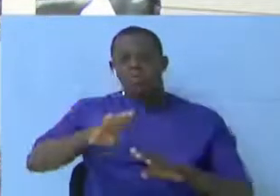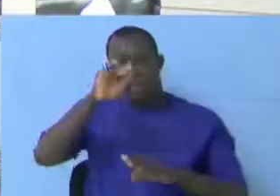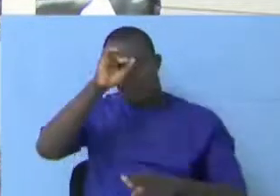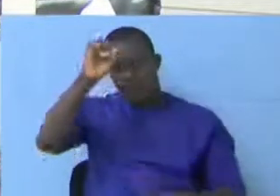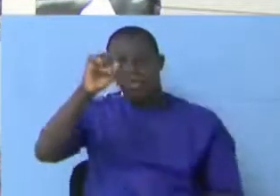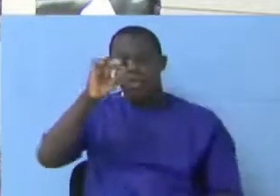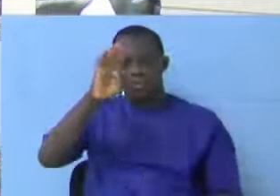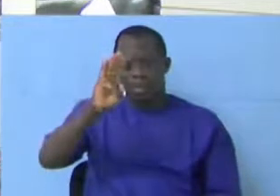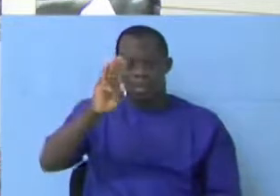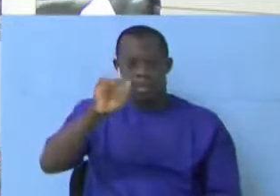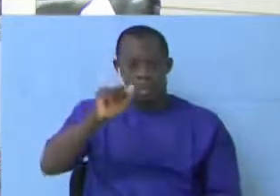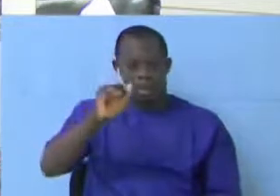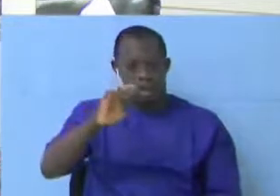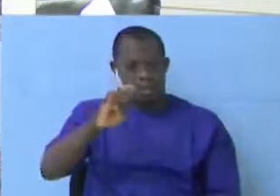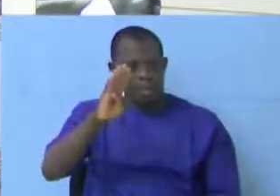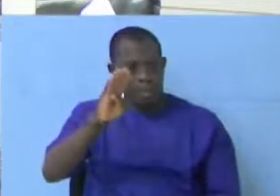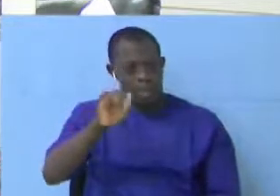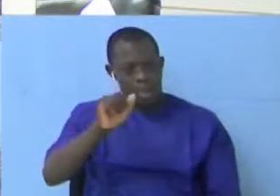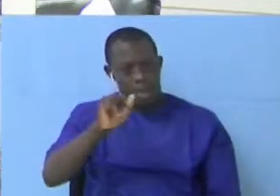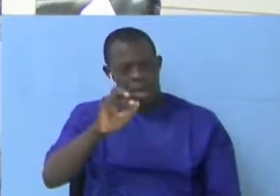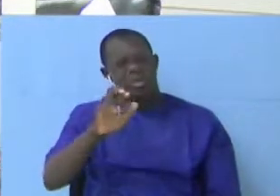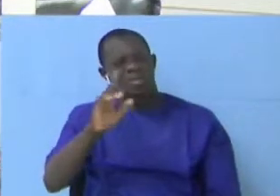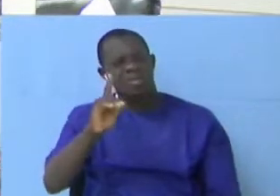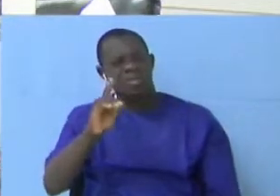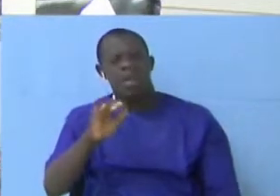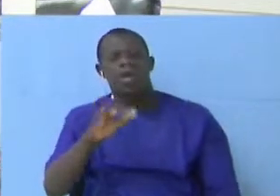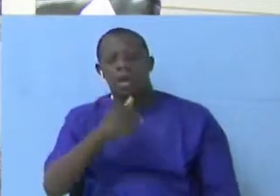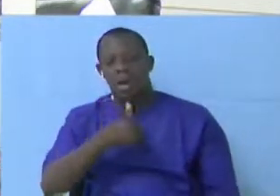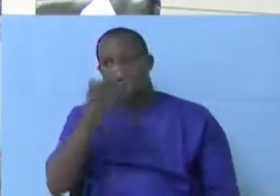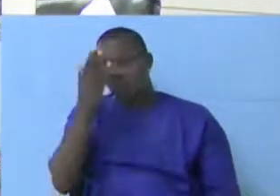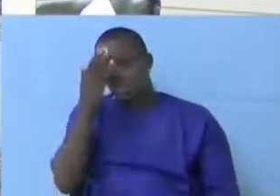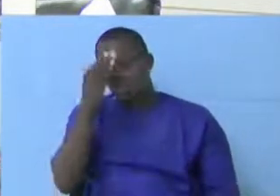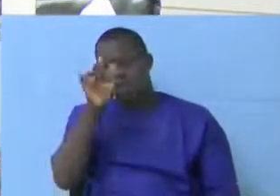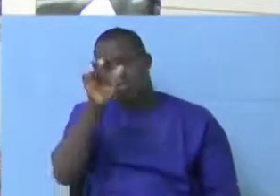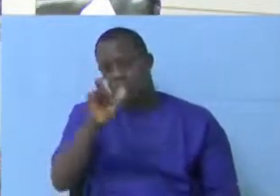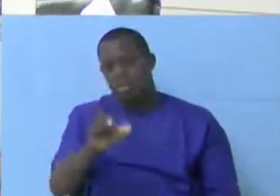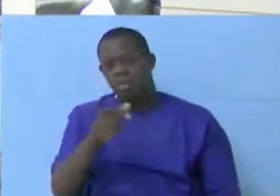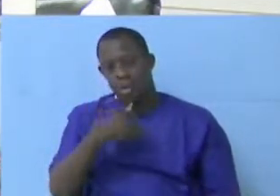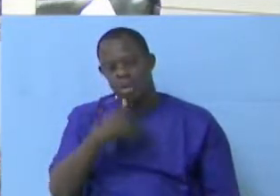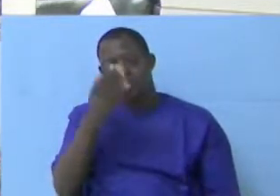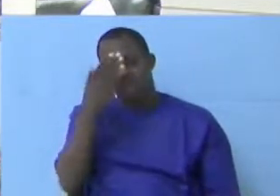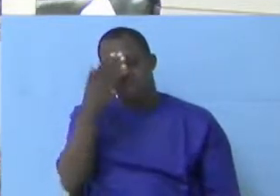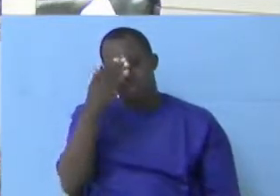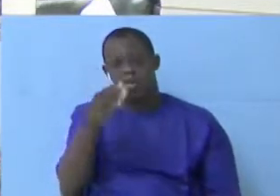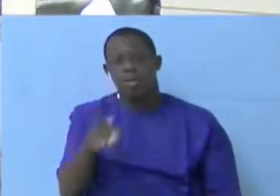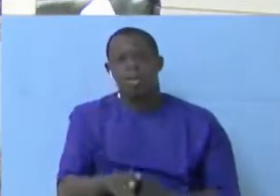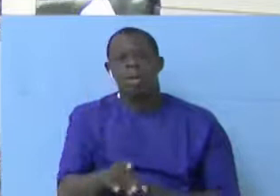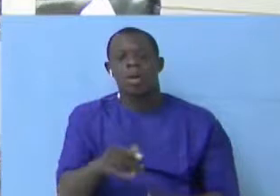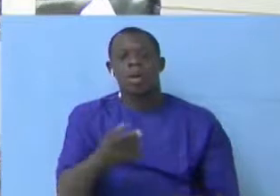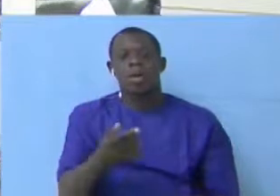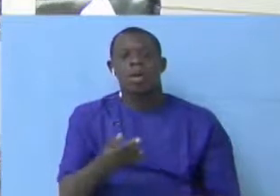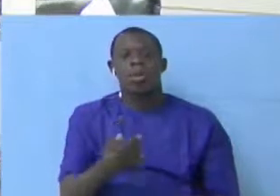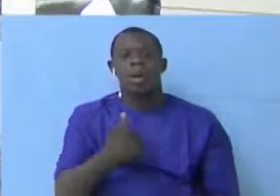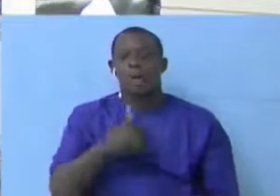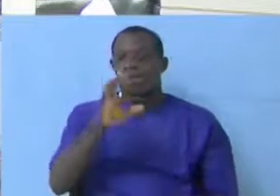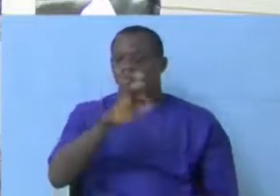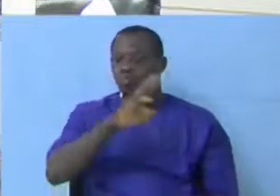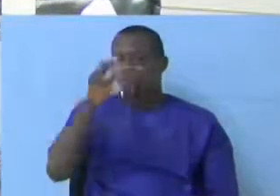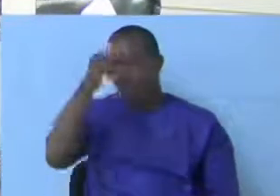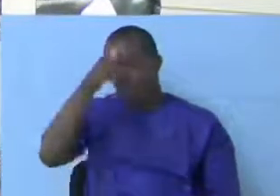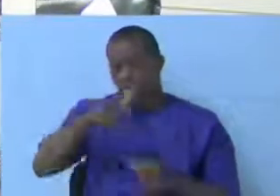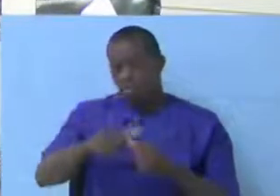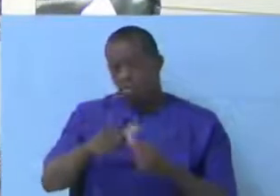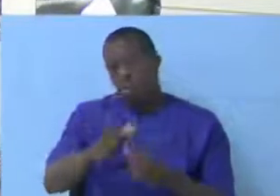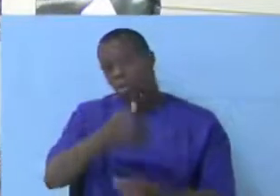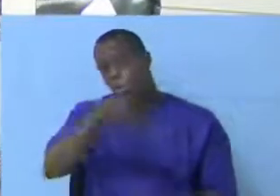Bombarde I know. Bombarde ngolong. Bombarde I know. Bombarde ngolong. So I can't remember the